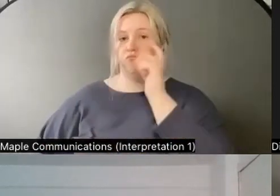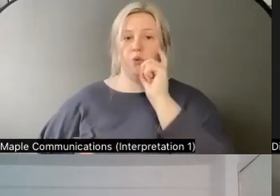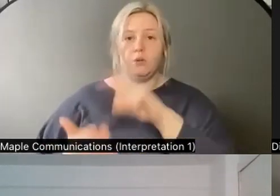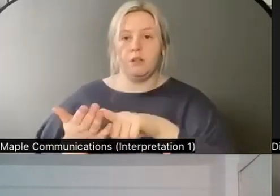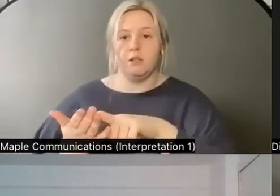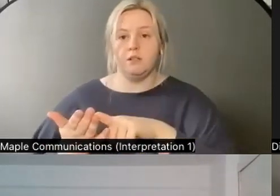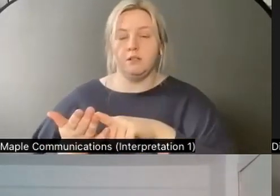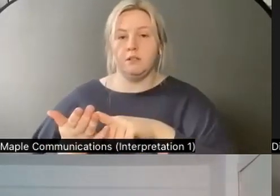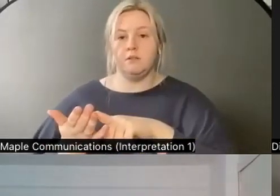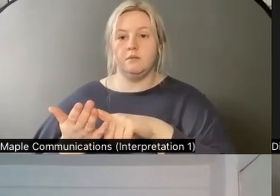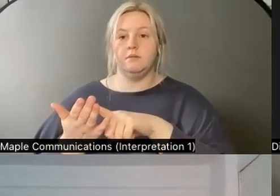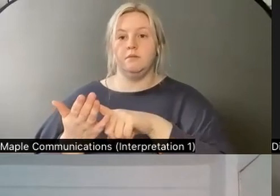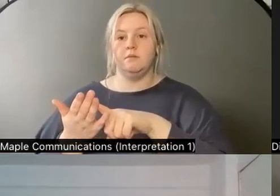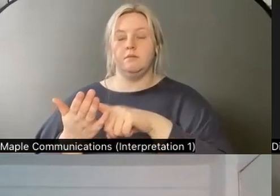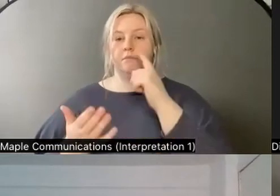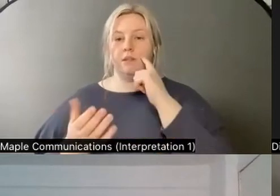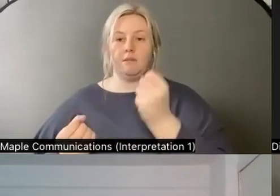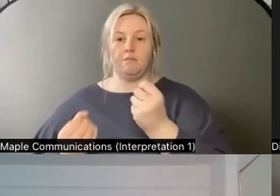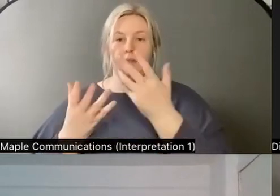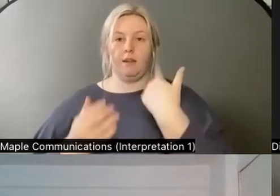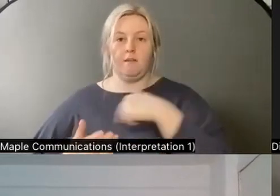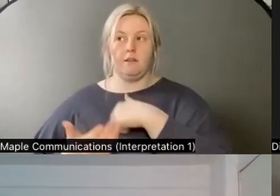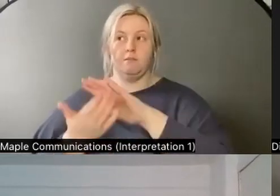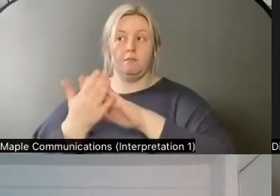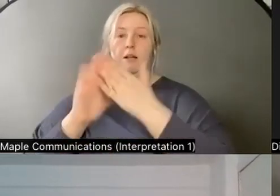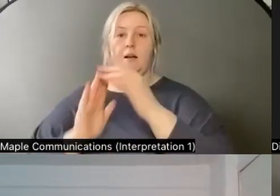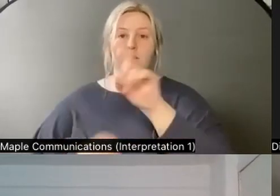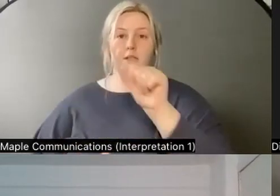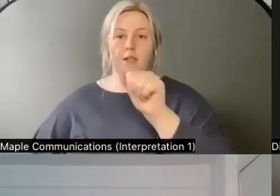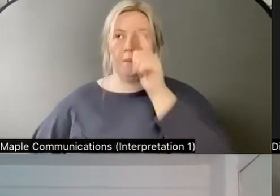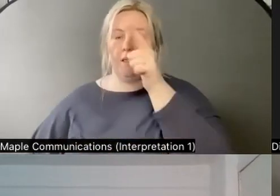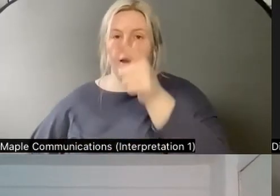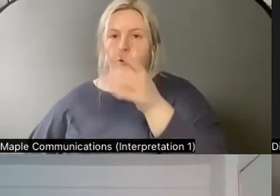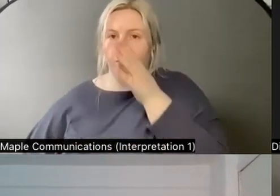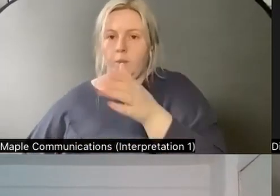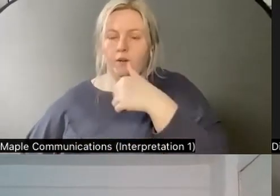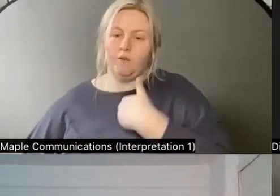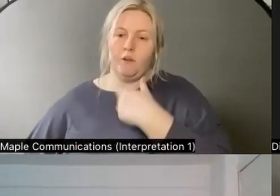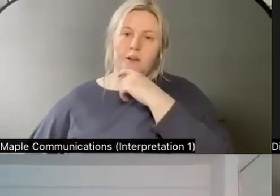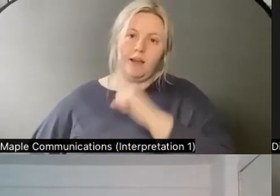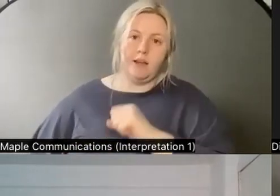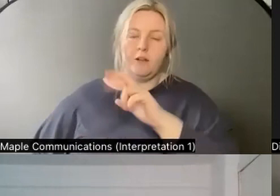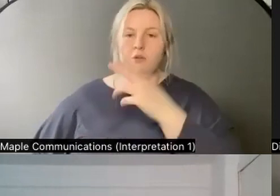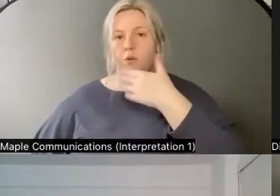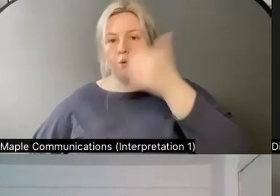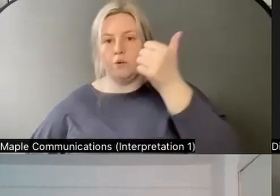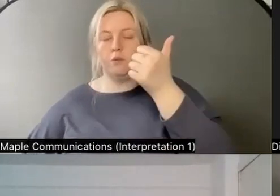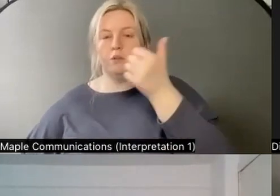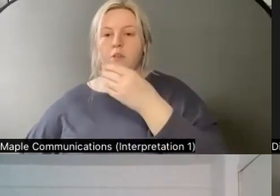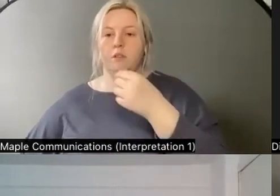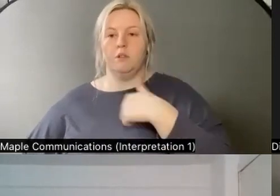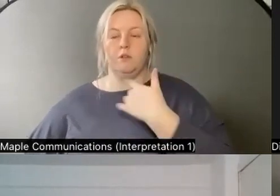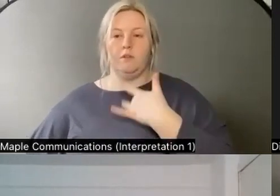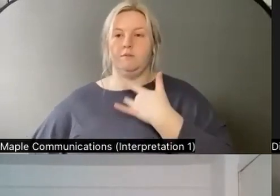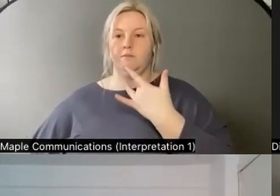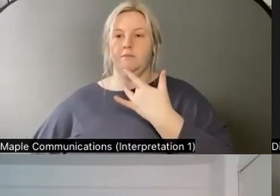as disabled folks, even though a lot of us will become disabled in our lifetimes. And I know it would just stir up feelings in them. So it makes me happy to think that